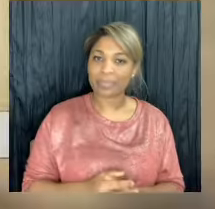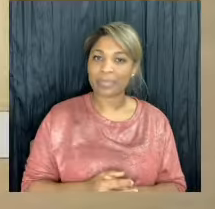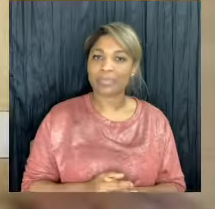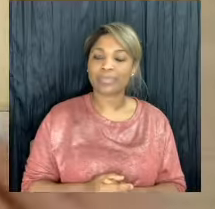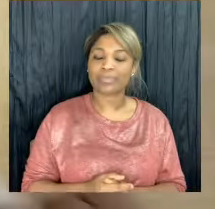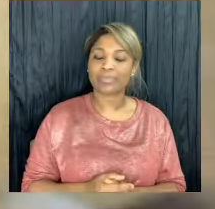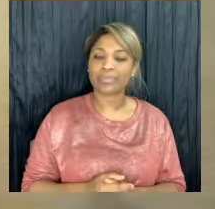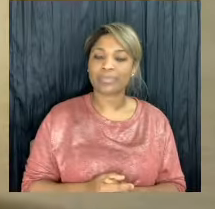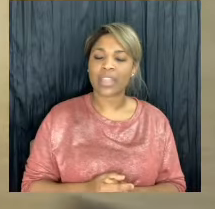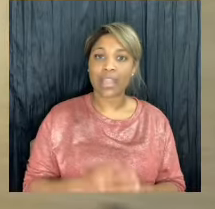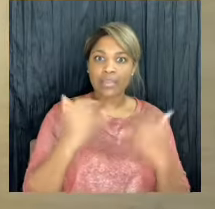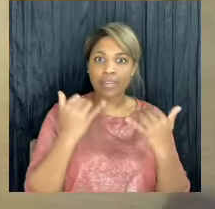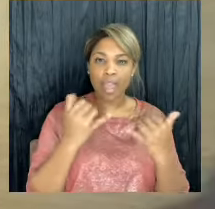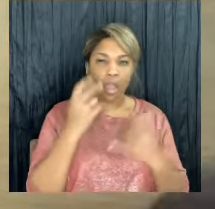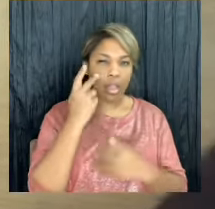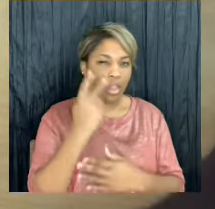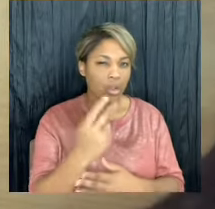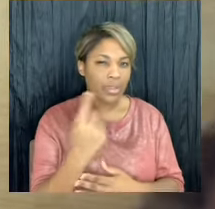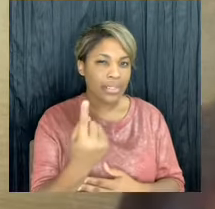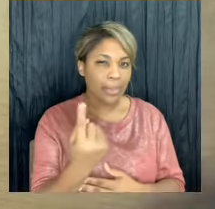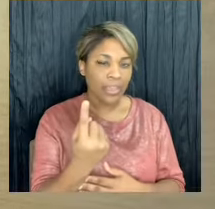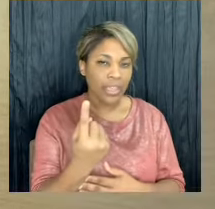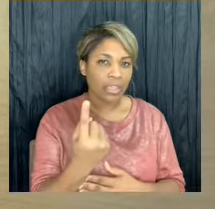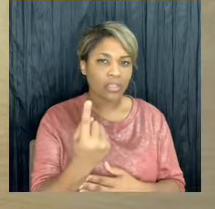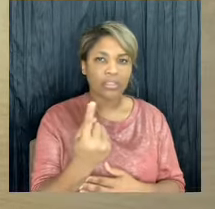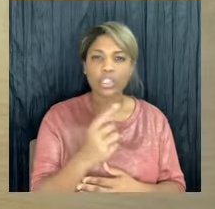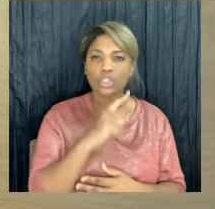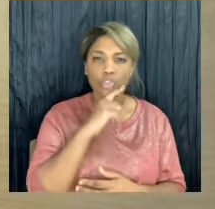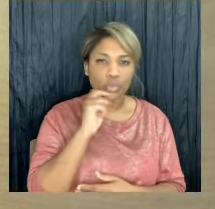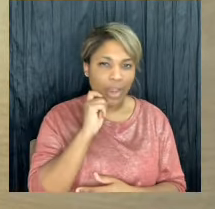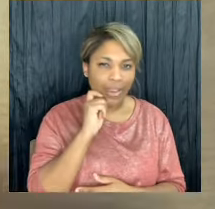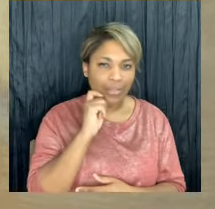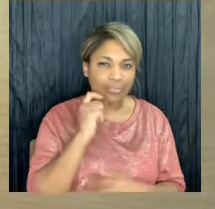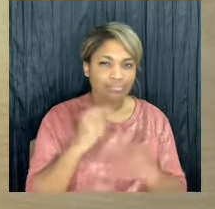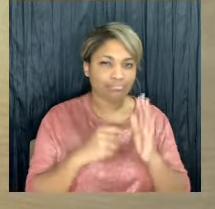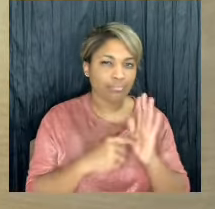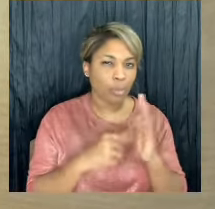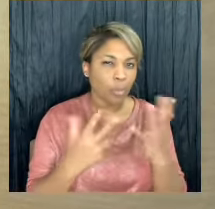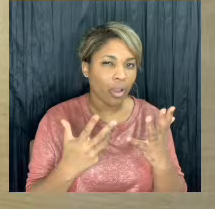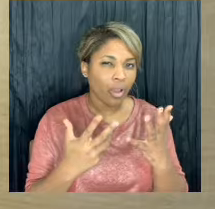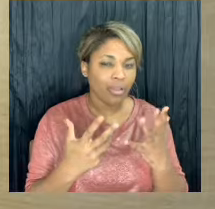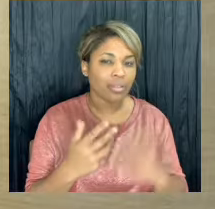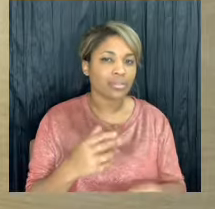Let's look at something that's a little drier, like